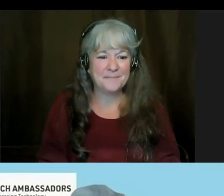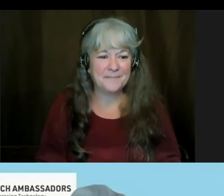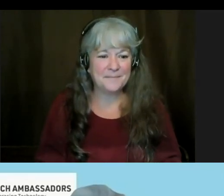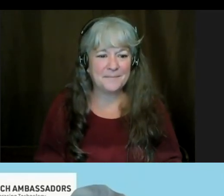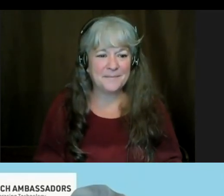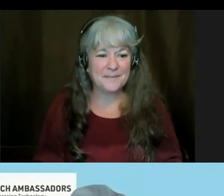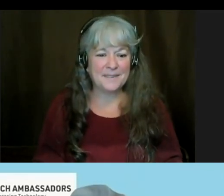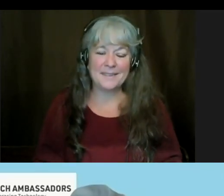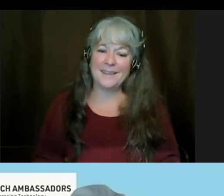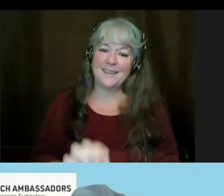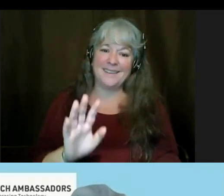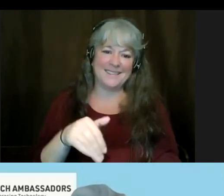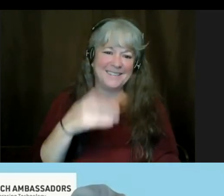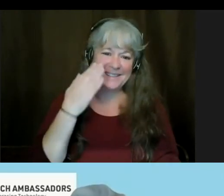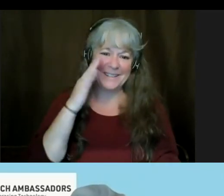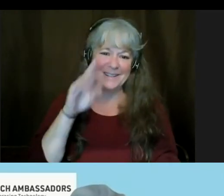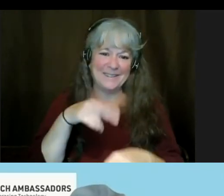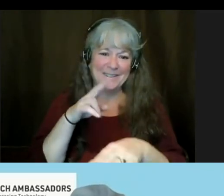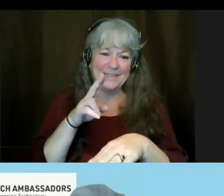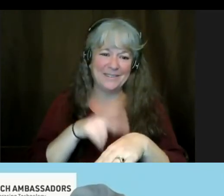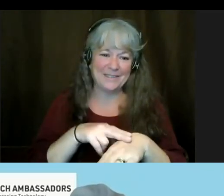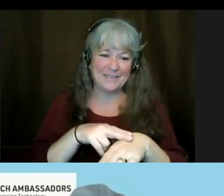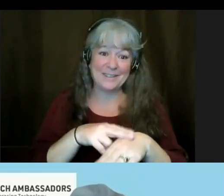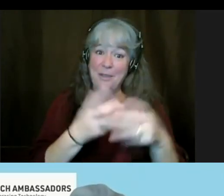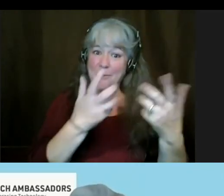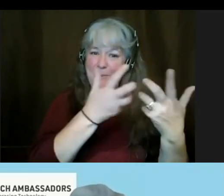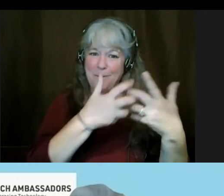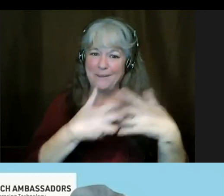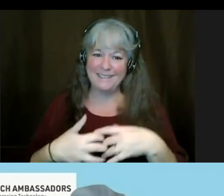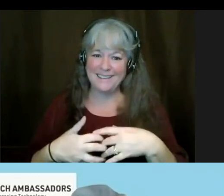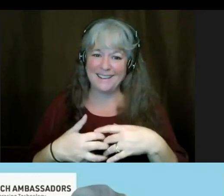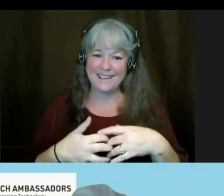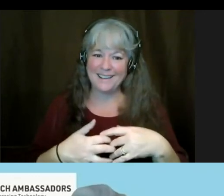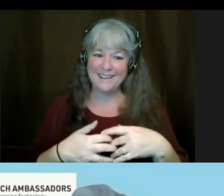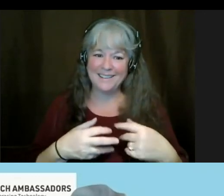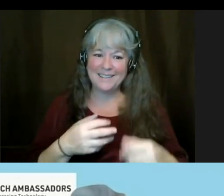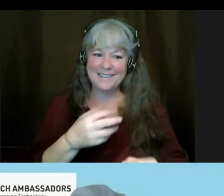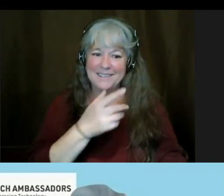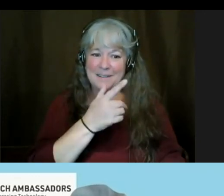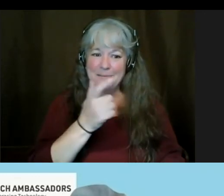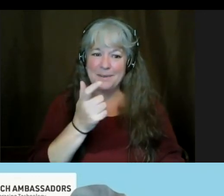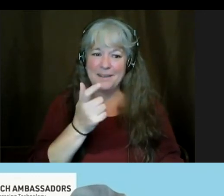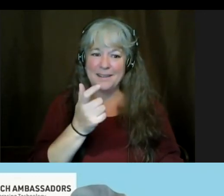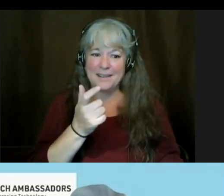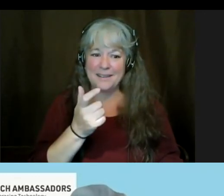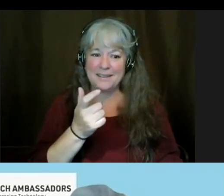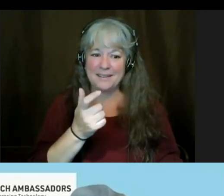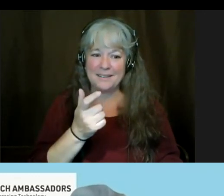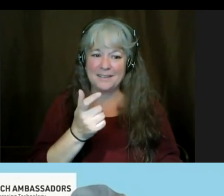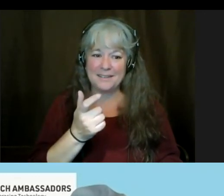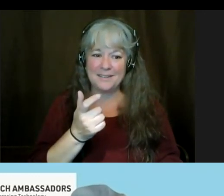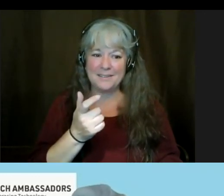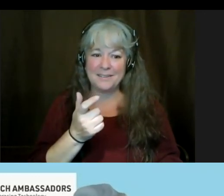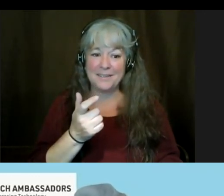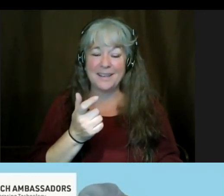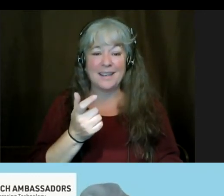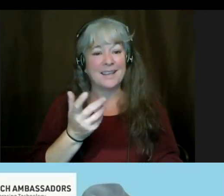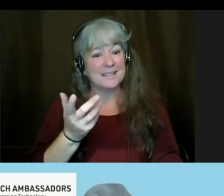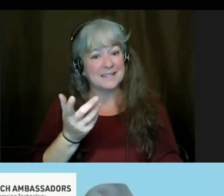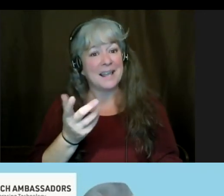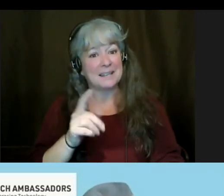Of course, it worked out because it's 22 years now.